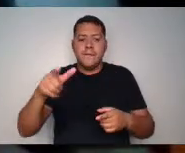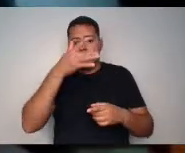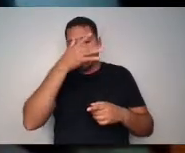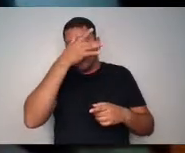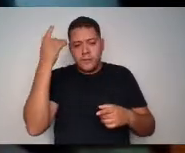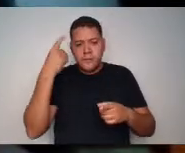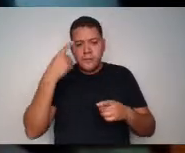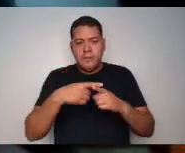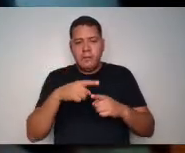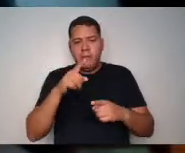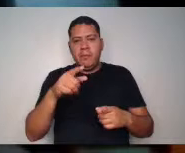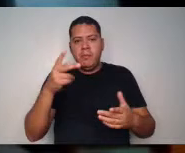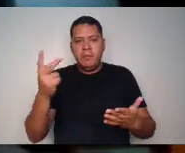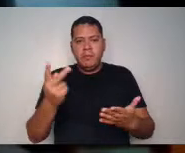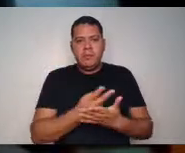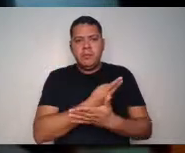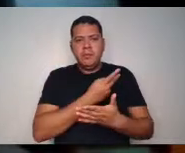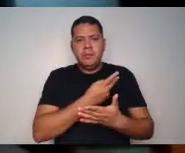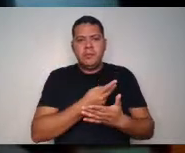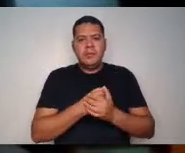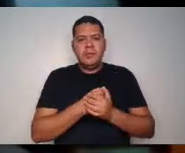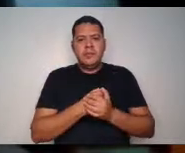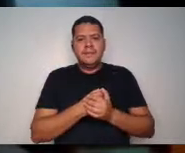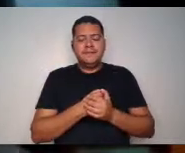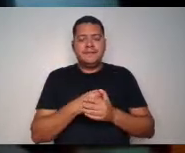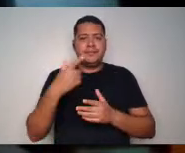And there will be another competition